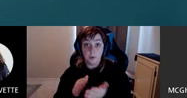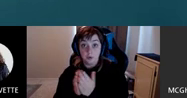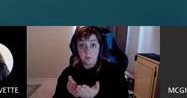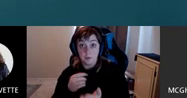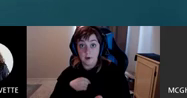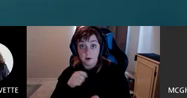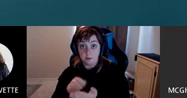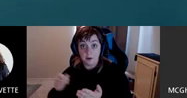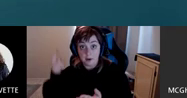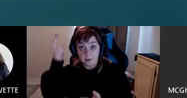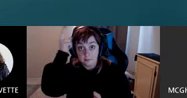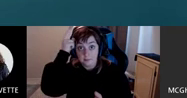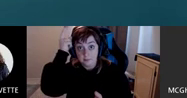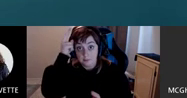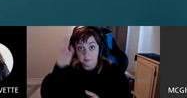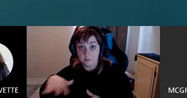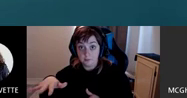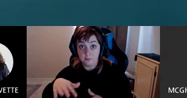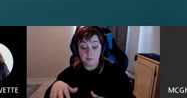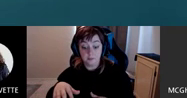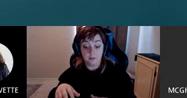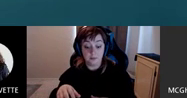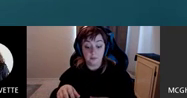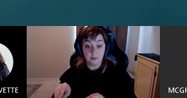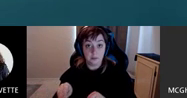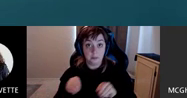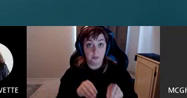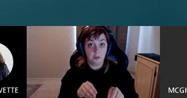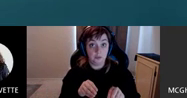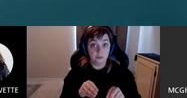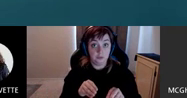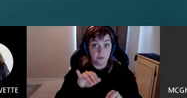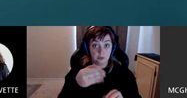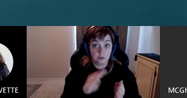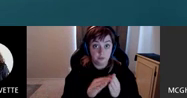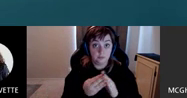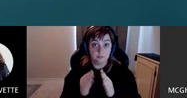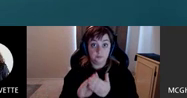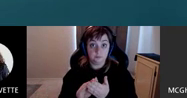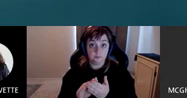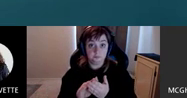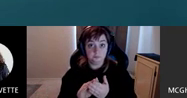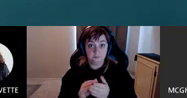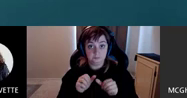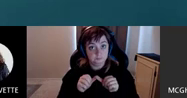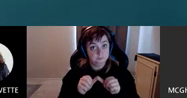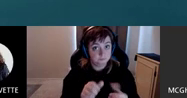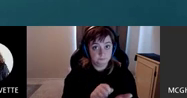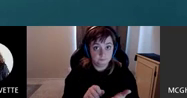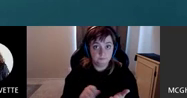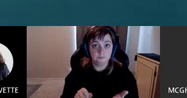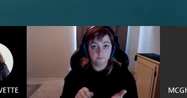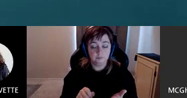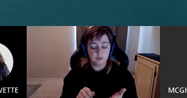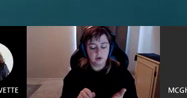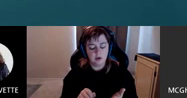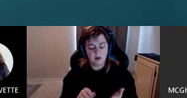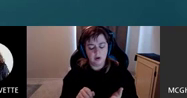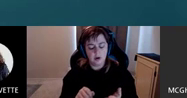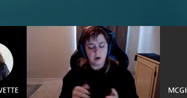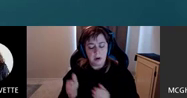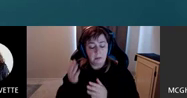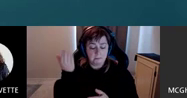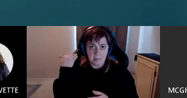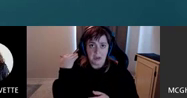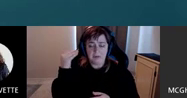it while we had moved to Jerusalem. And I didn't know this at the time, because you don't know it when you're